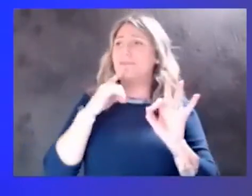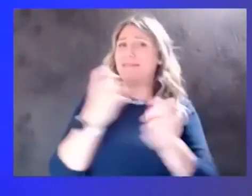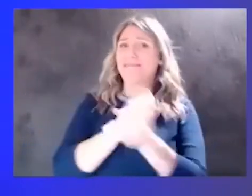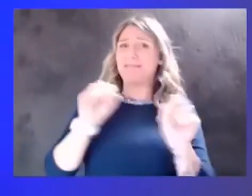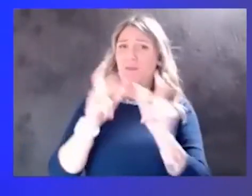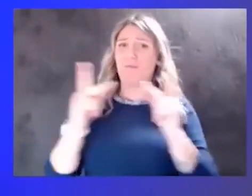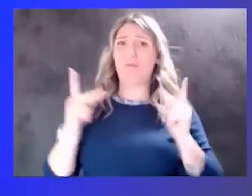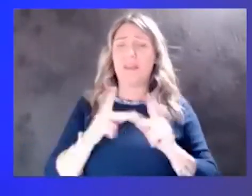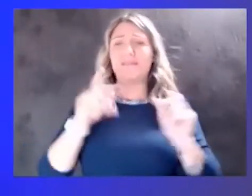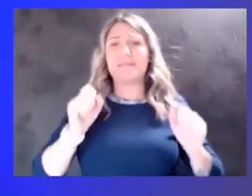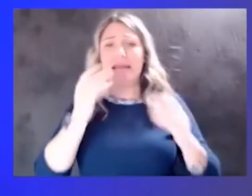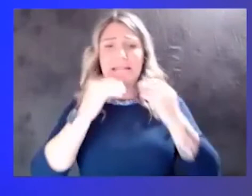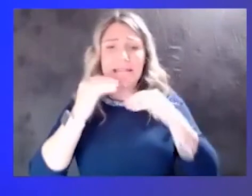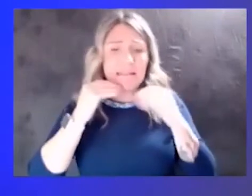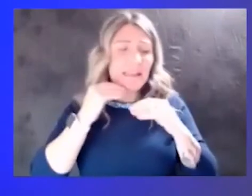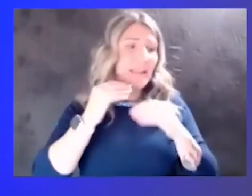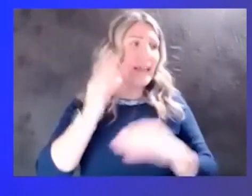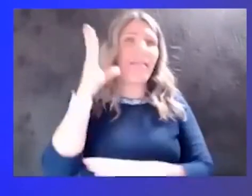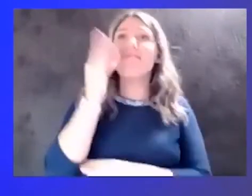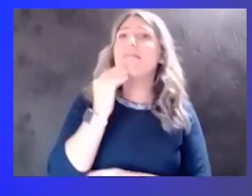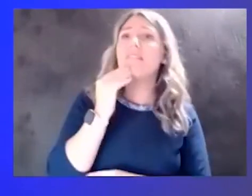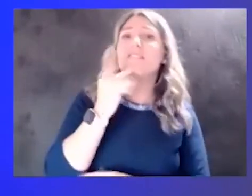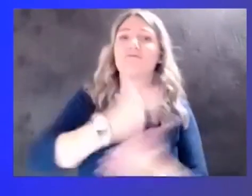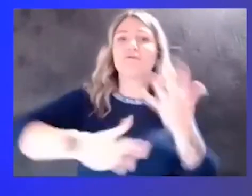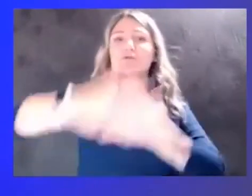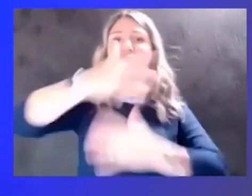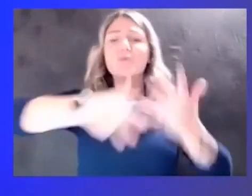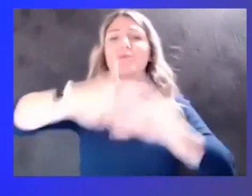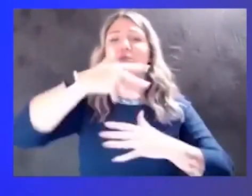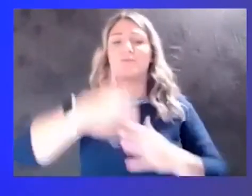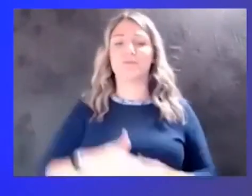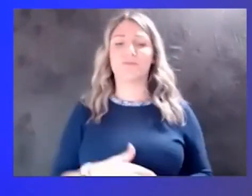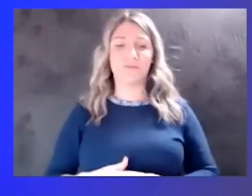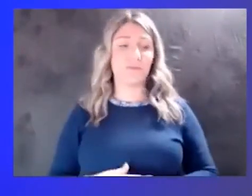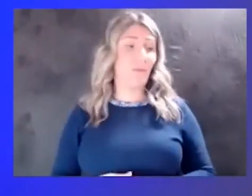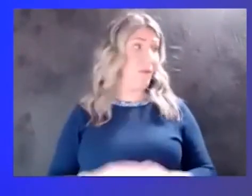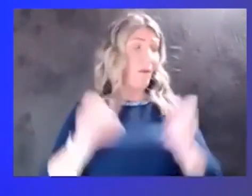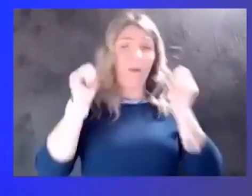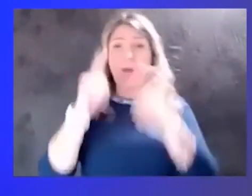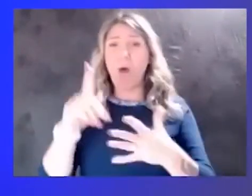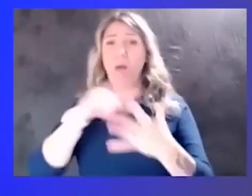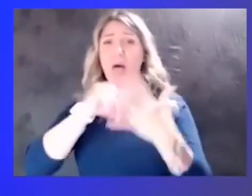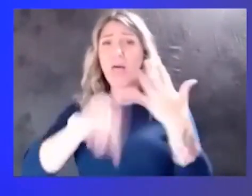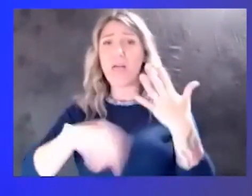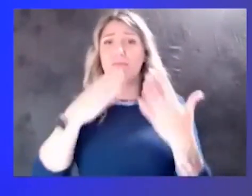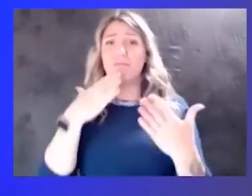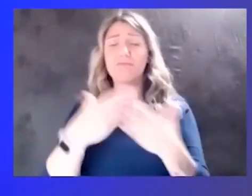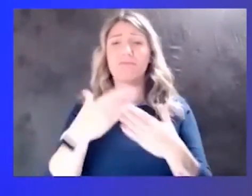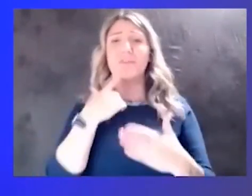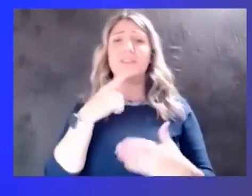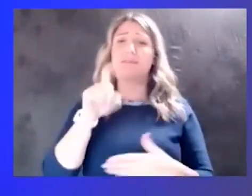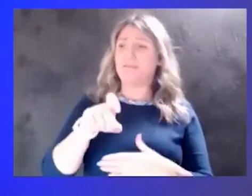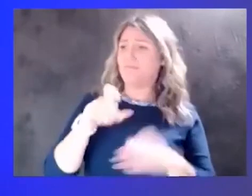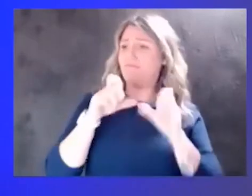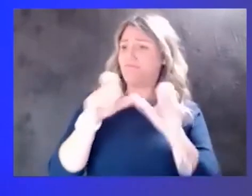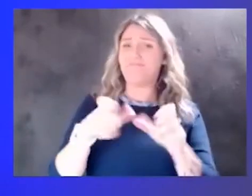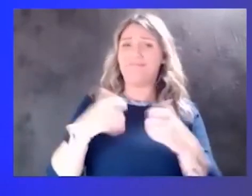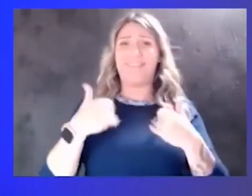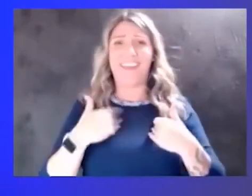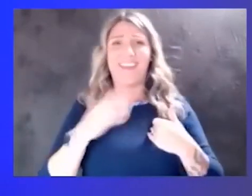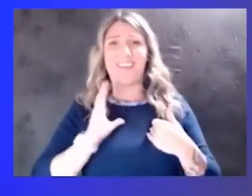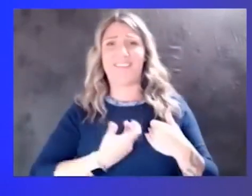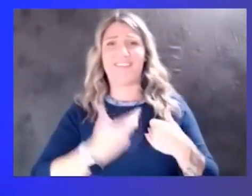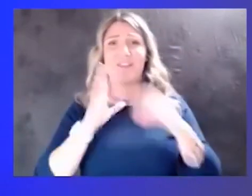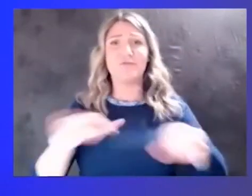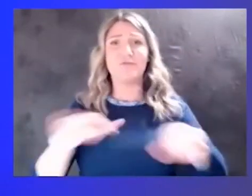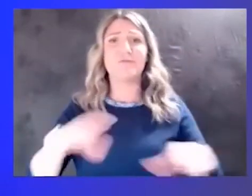eat, lunches, social interaction, all of those things are good. So we need to continue to be able to have our children be in school. And